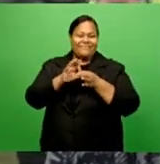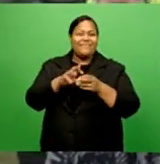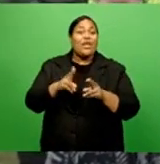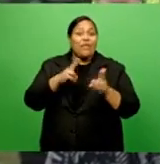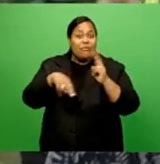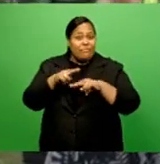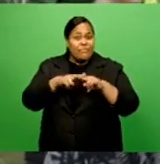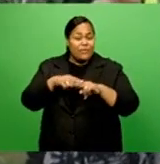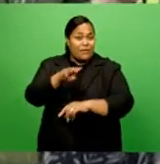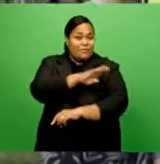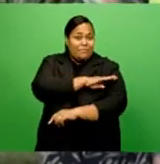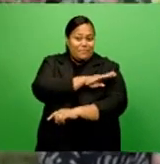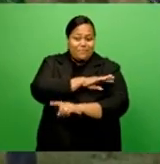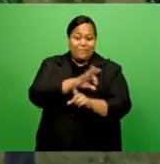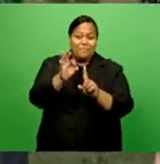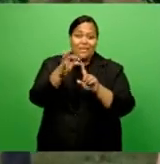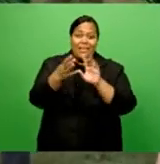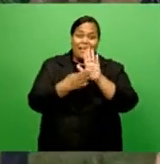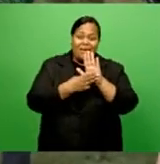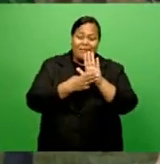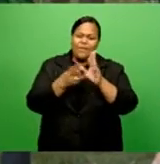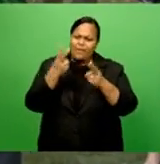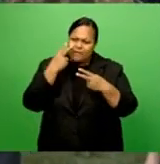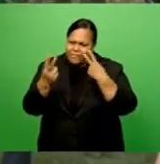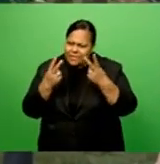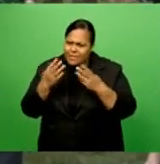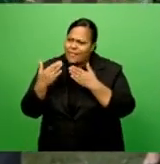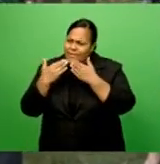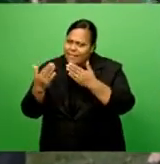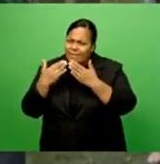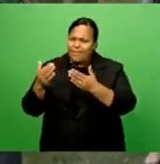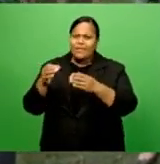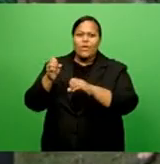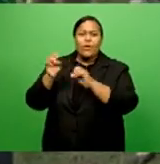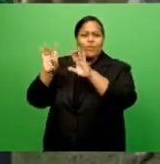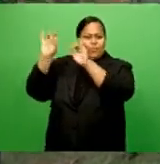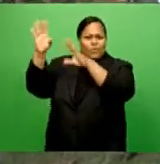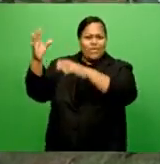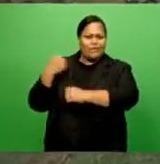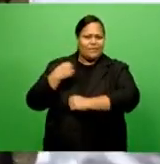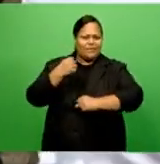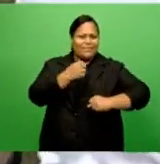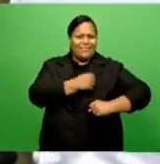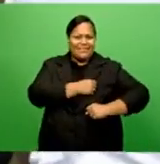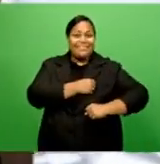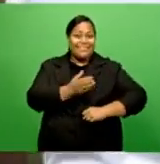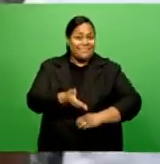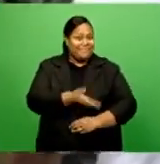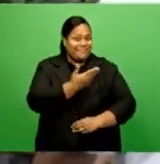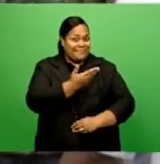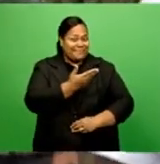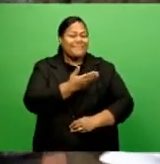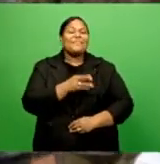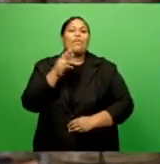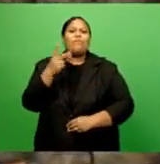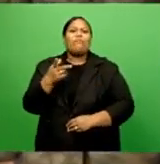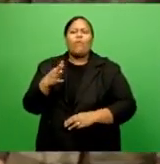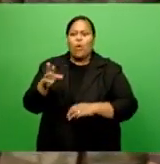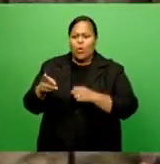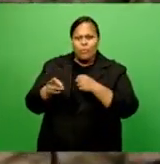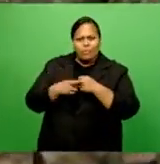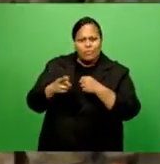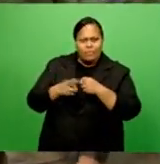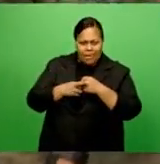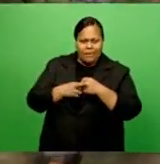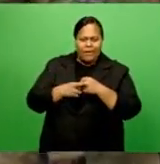Minister Borange Bainimarama visiting and thanking the Australian Defence Forces personnel for the rehabilitation carried